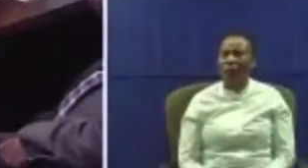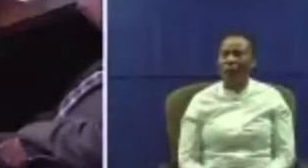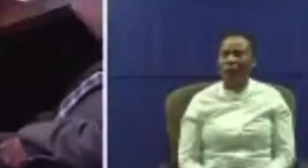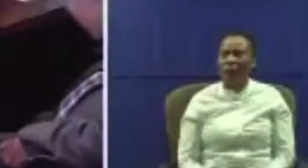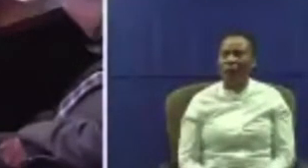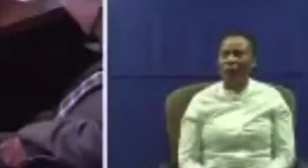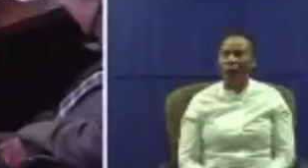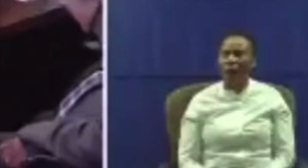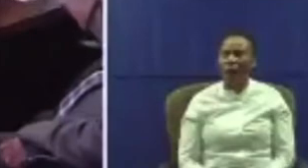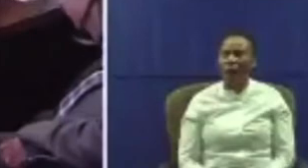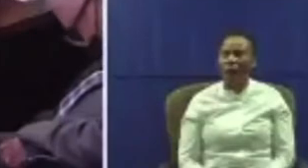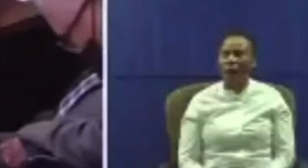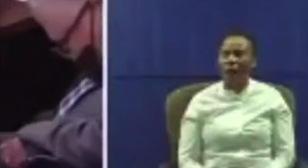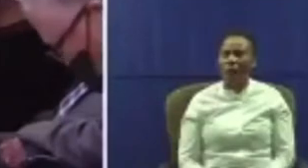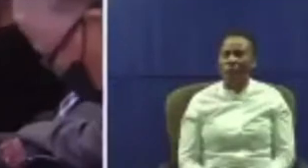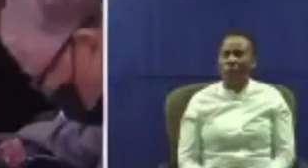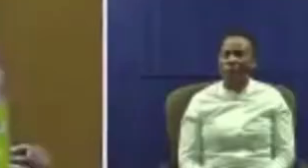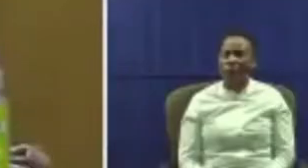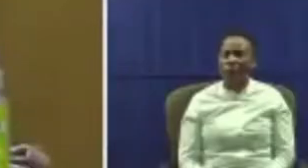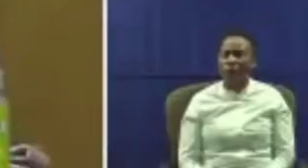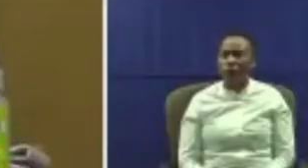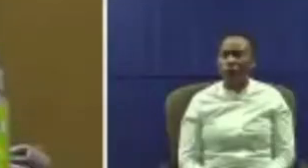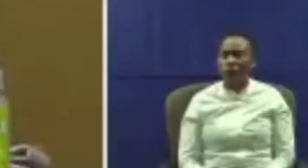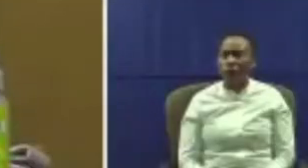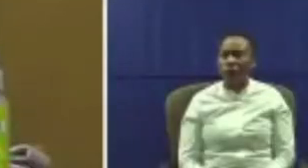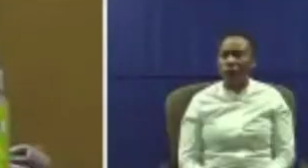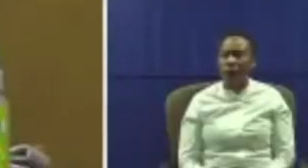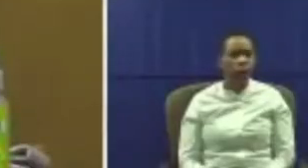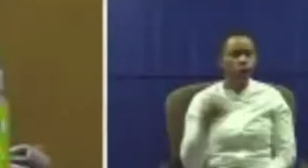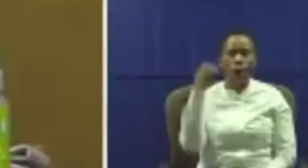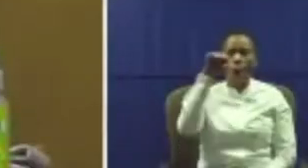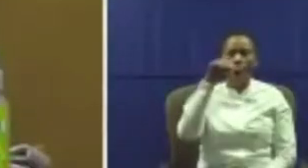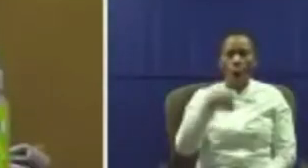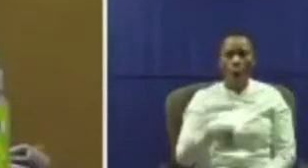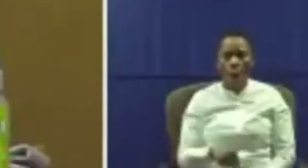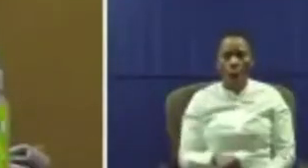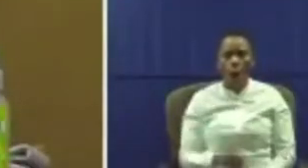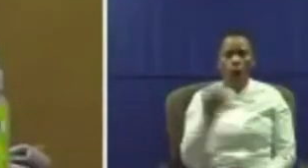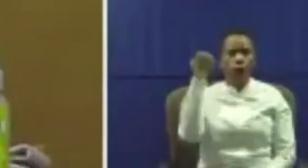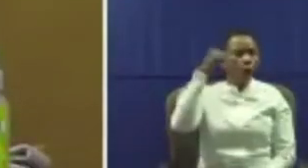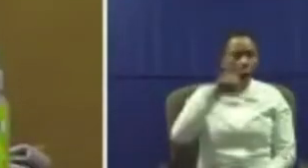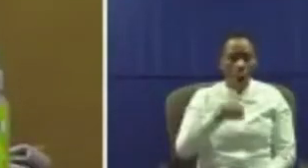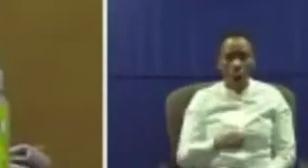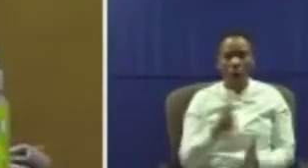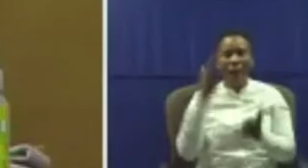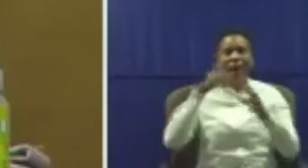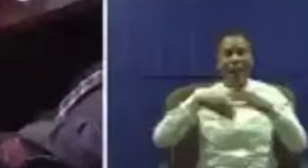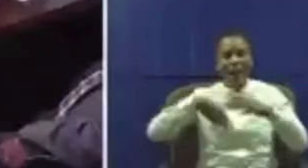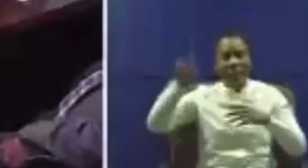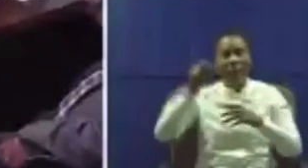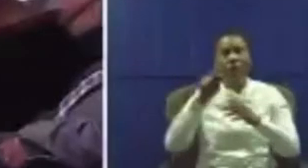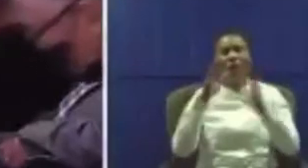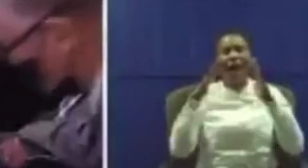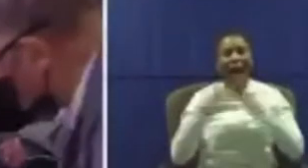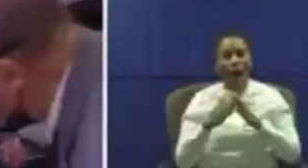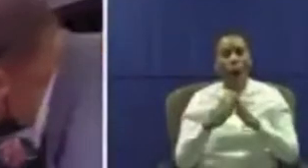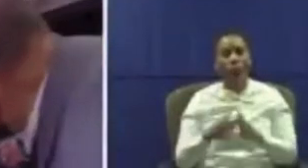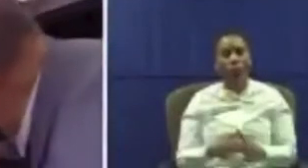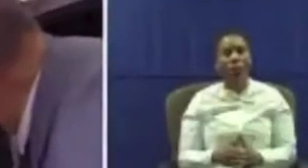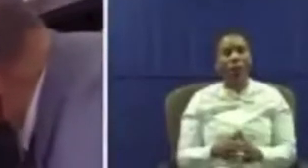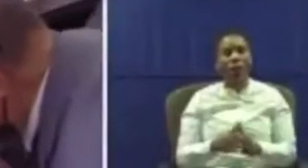the house. Honorable members, leave. No. Okay. Leave the house. Leave the